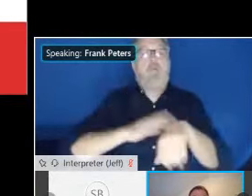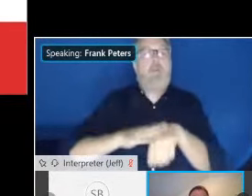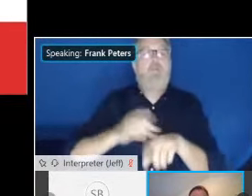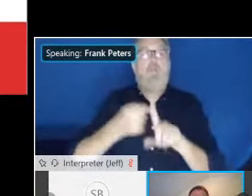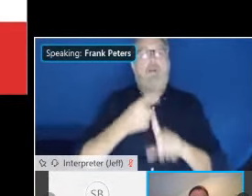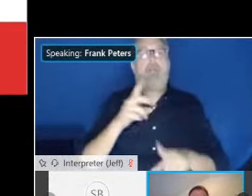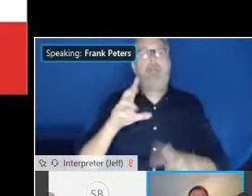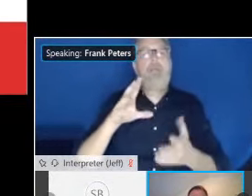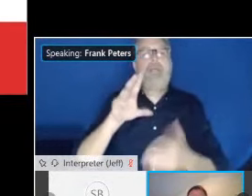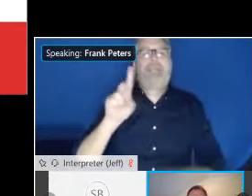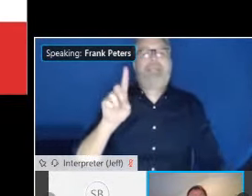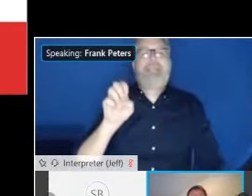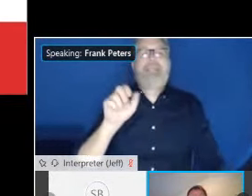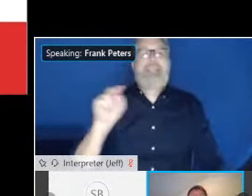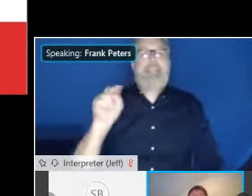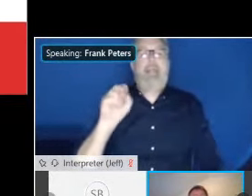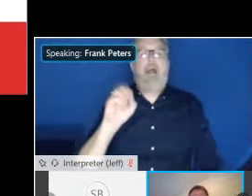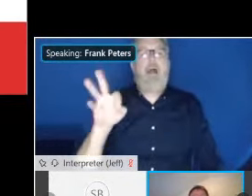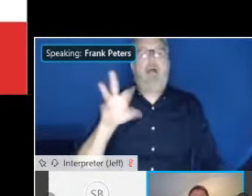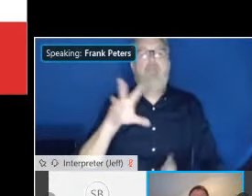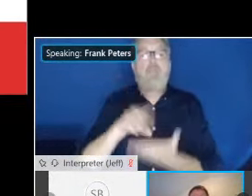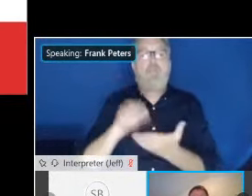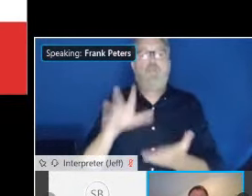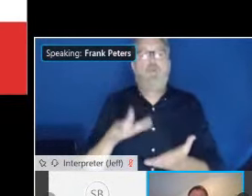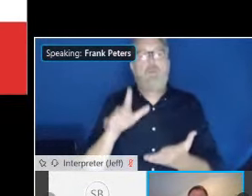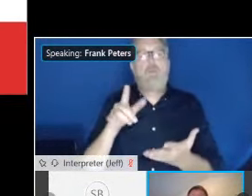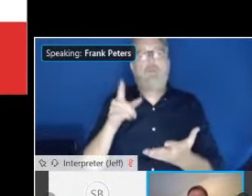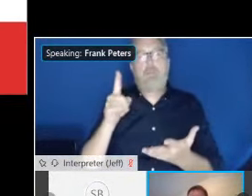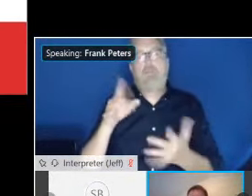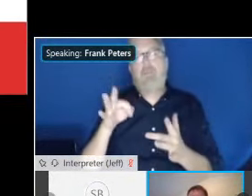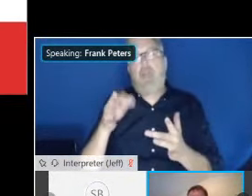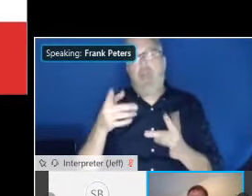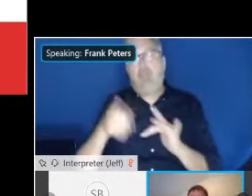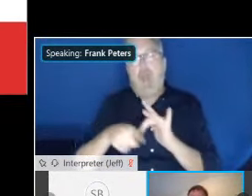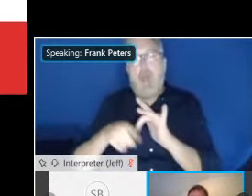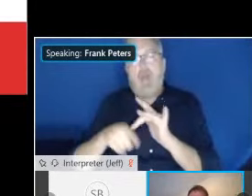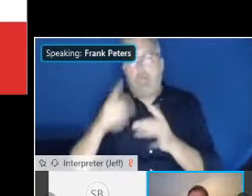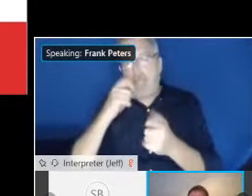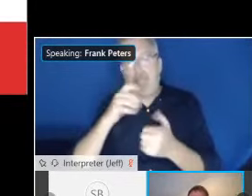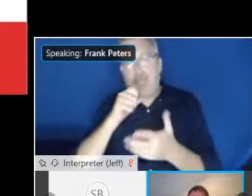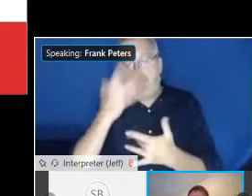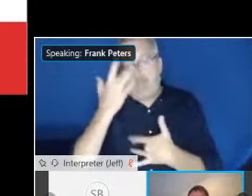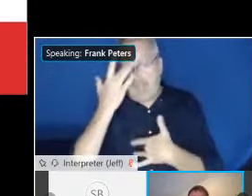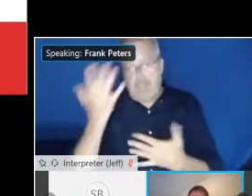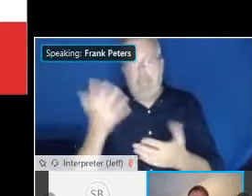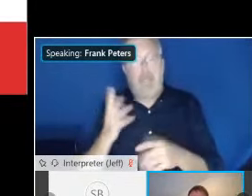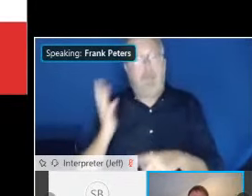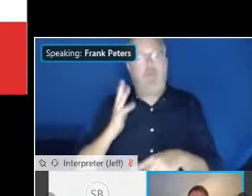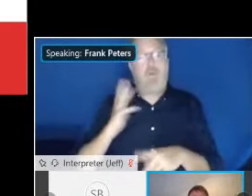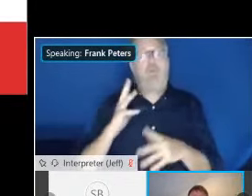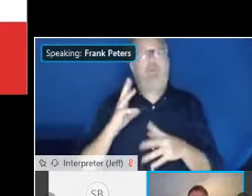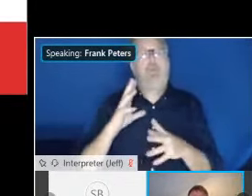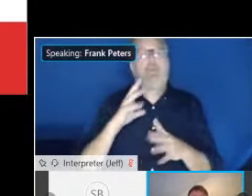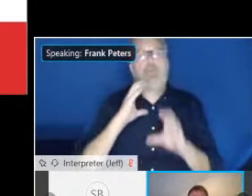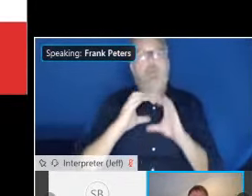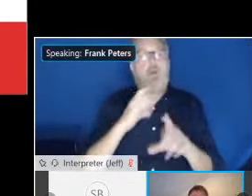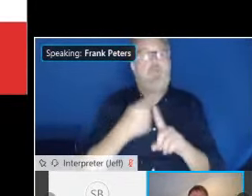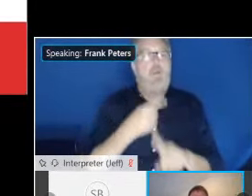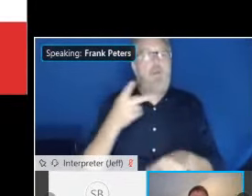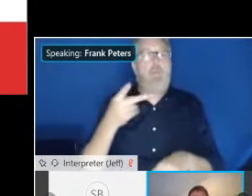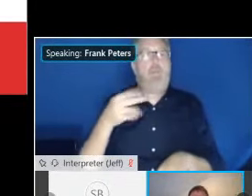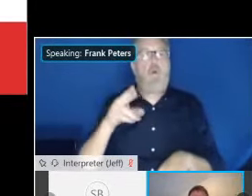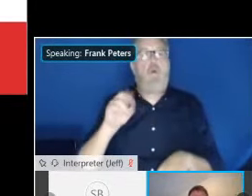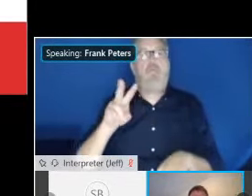else because the student needs to miss because they're not feeling well. In a previous communication from Provost Wickard, these